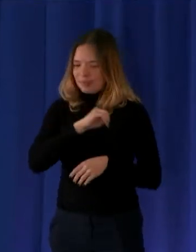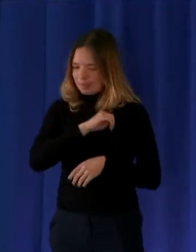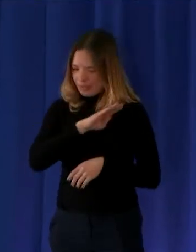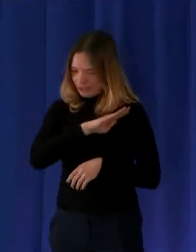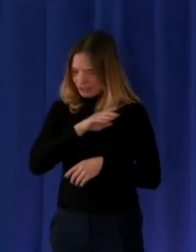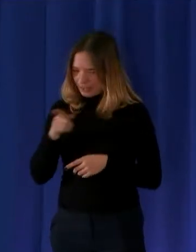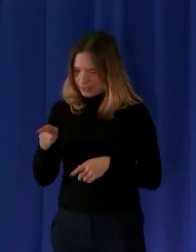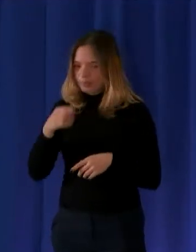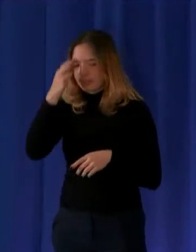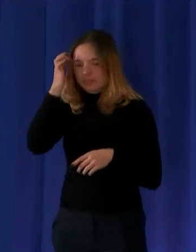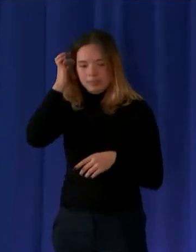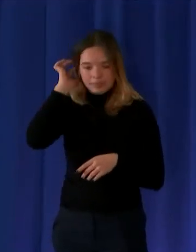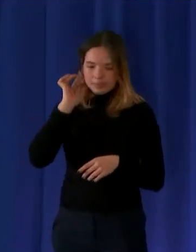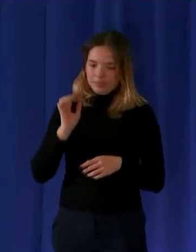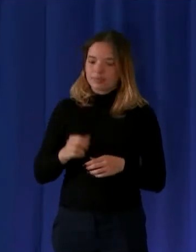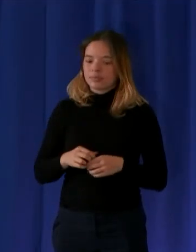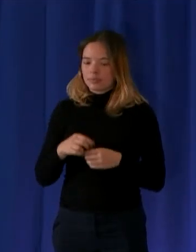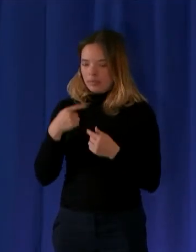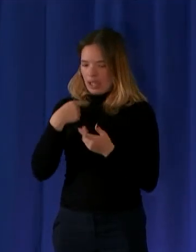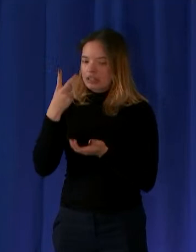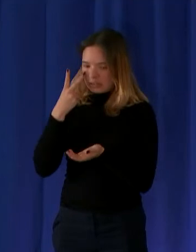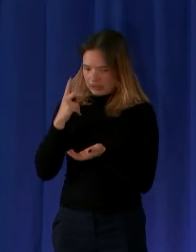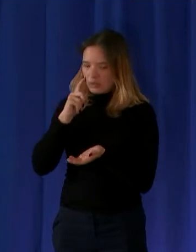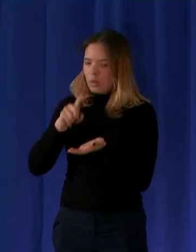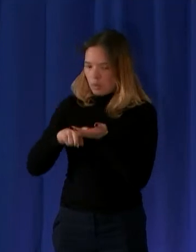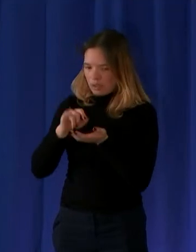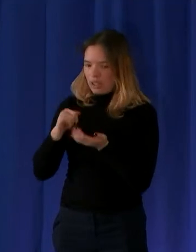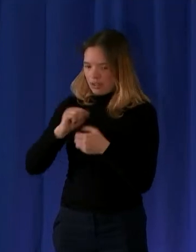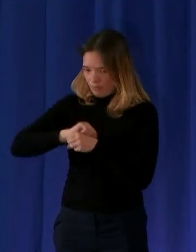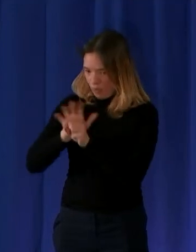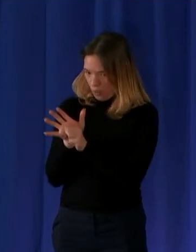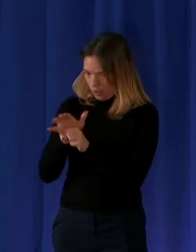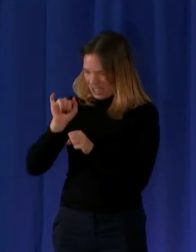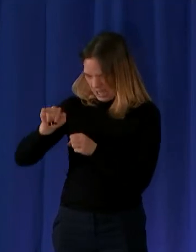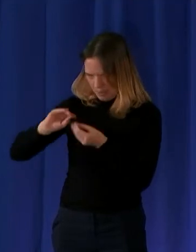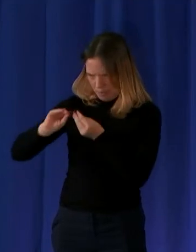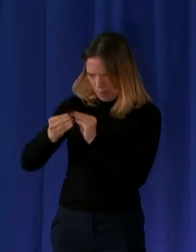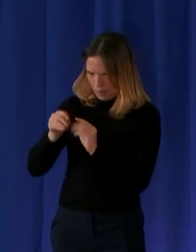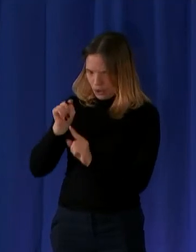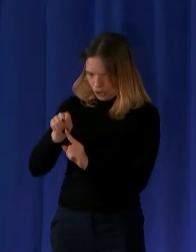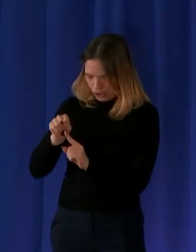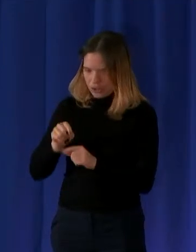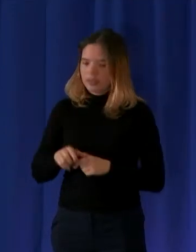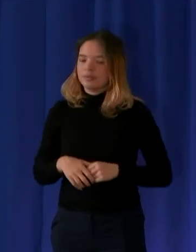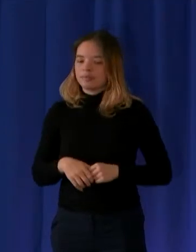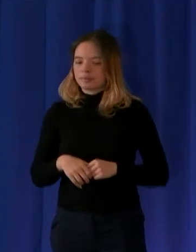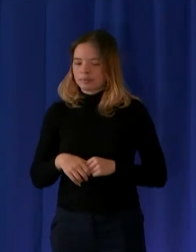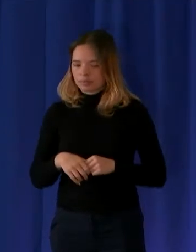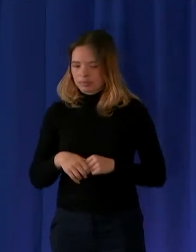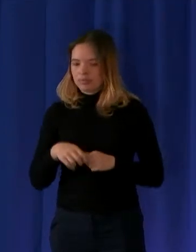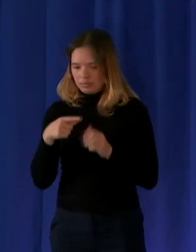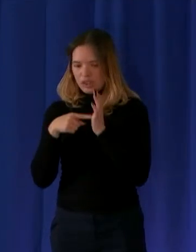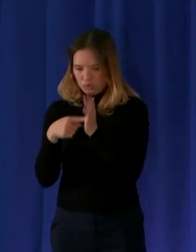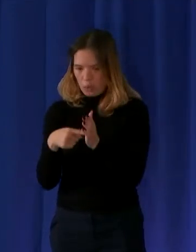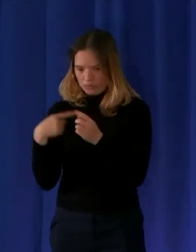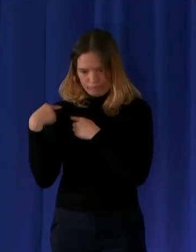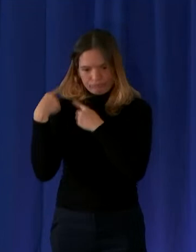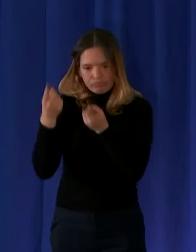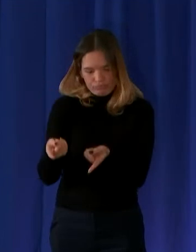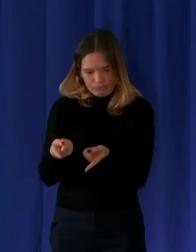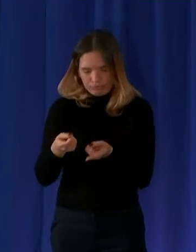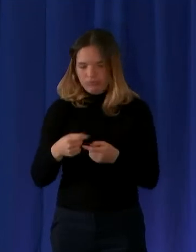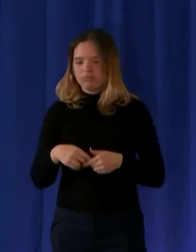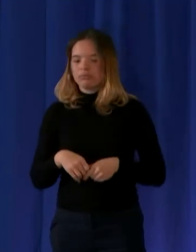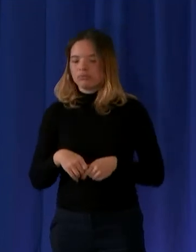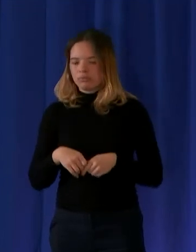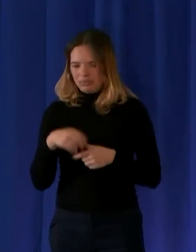first slide, you'll note that we have for you the COVID-19 metrics that we routinely show. Our 6